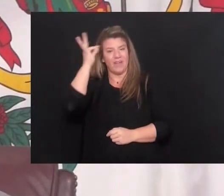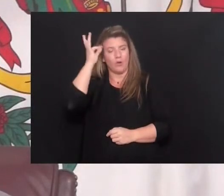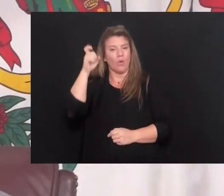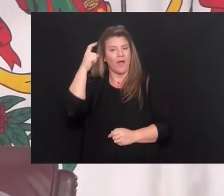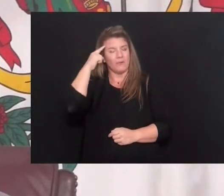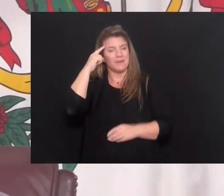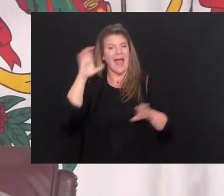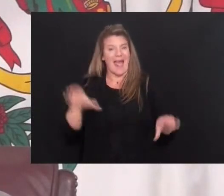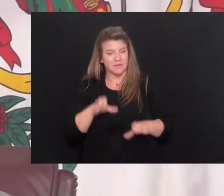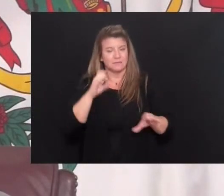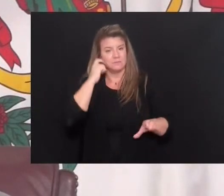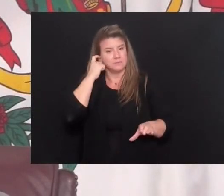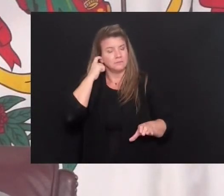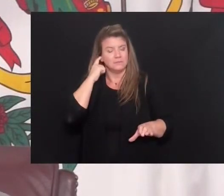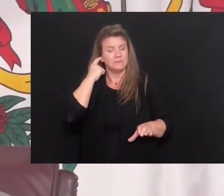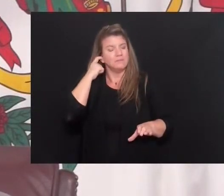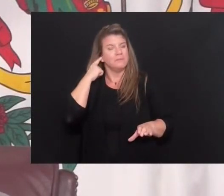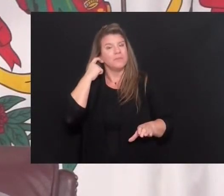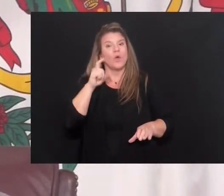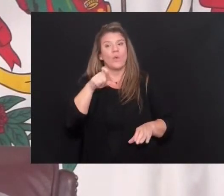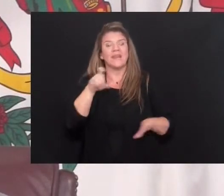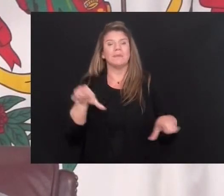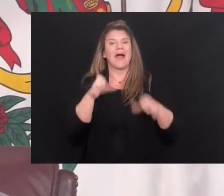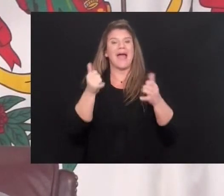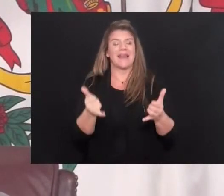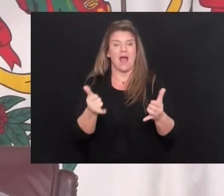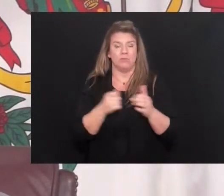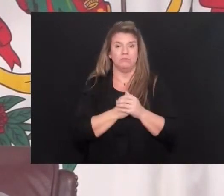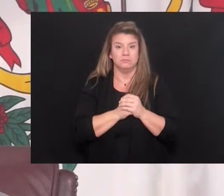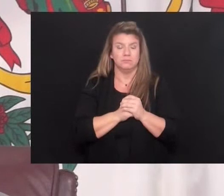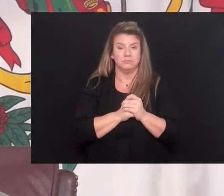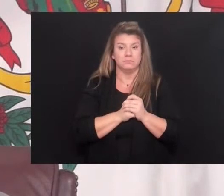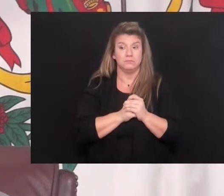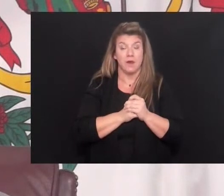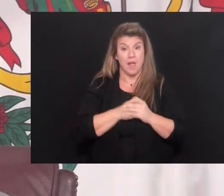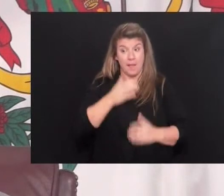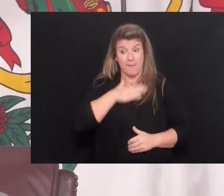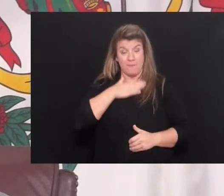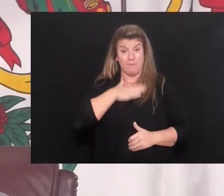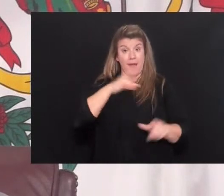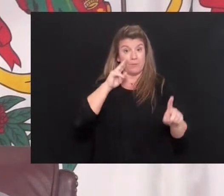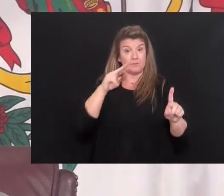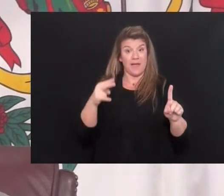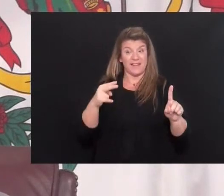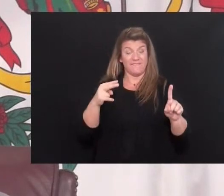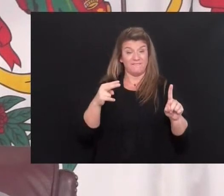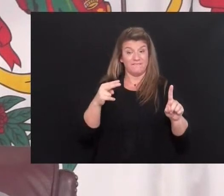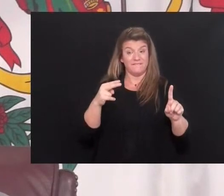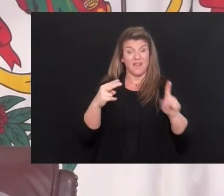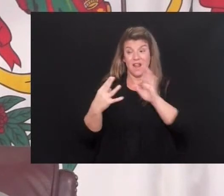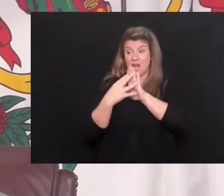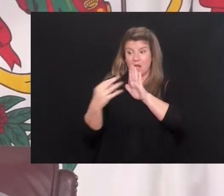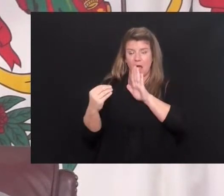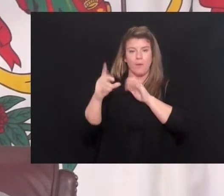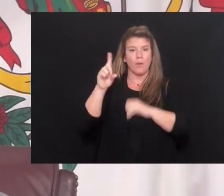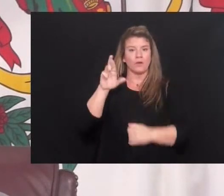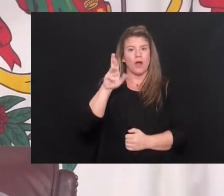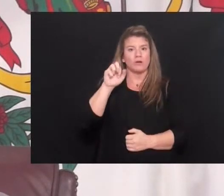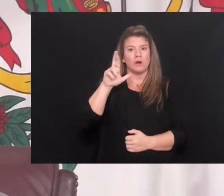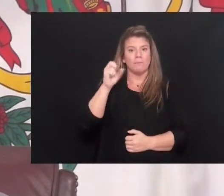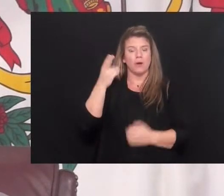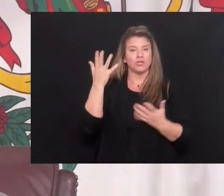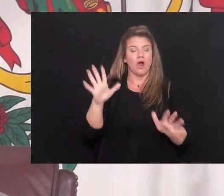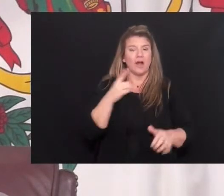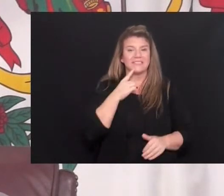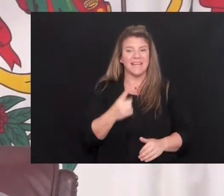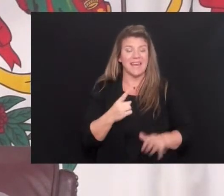to act, and we need them to act now. You know, but from my standpoint, an echo of Dr. Marsh, you know, and